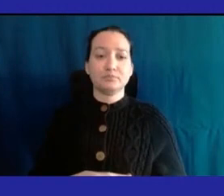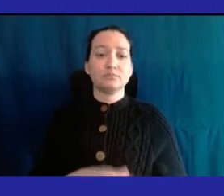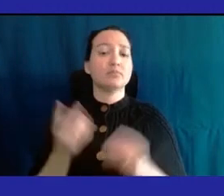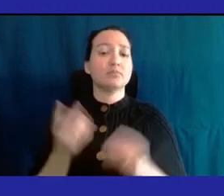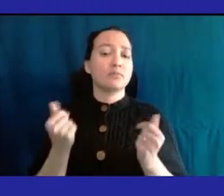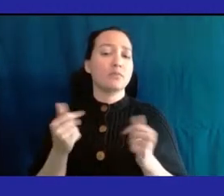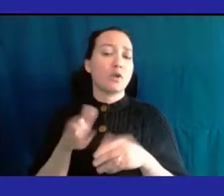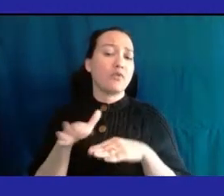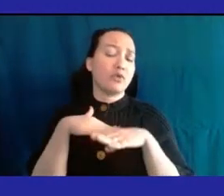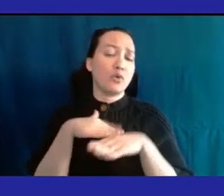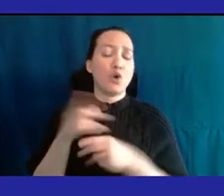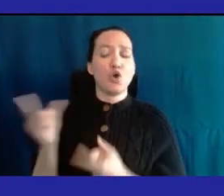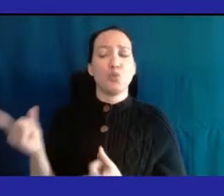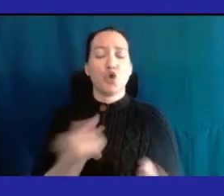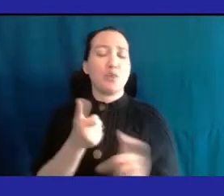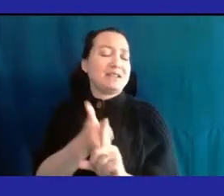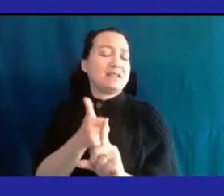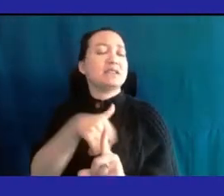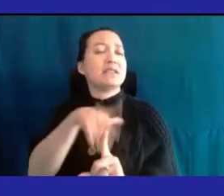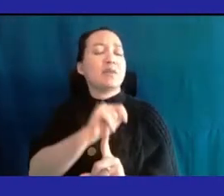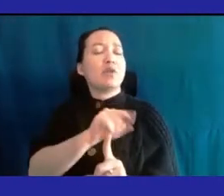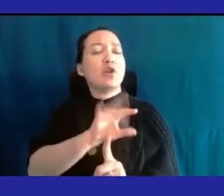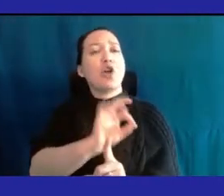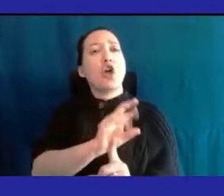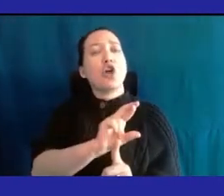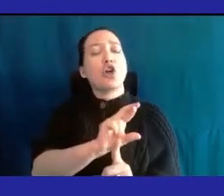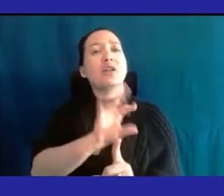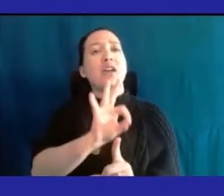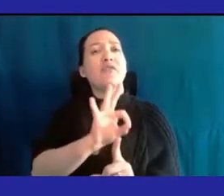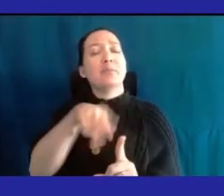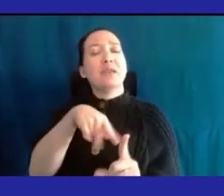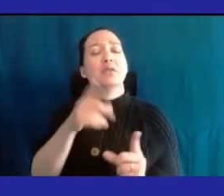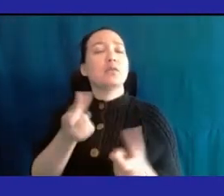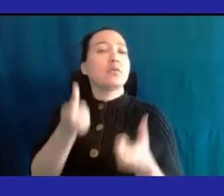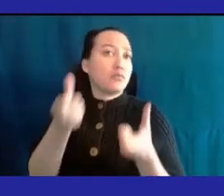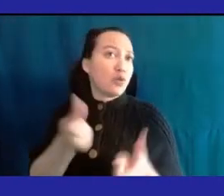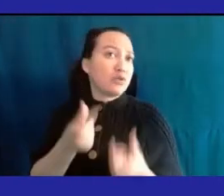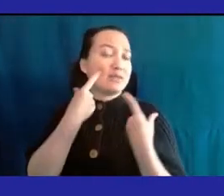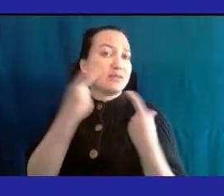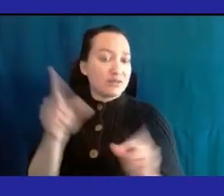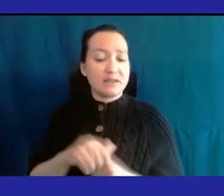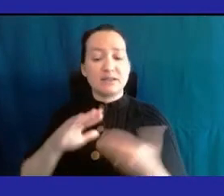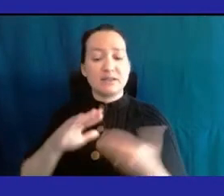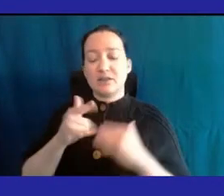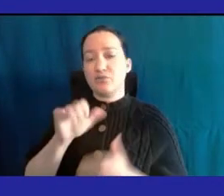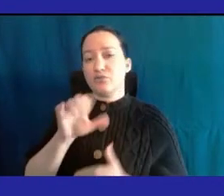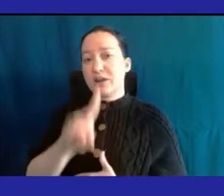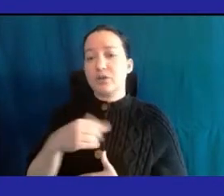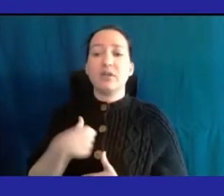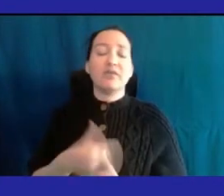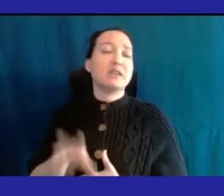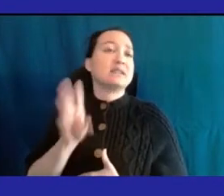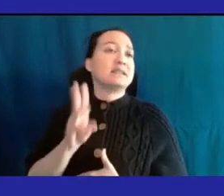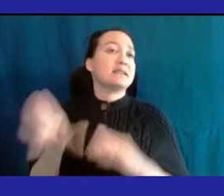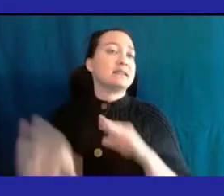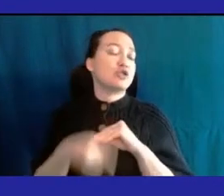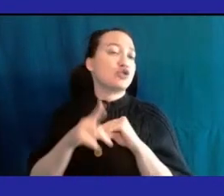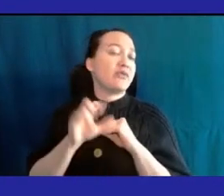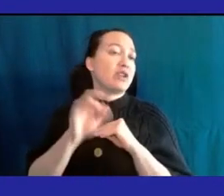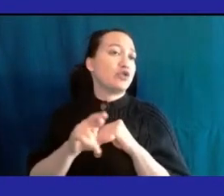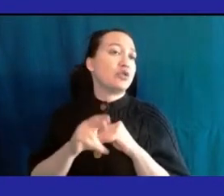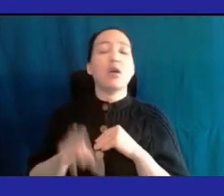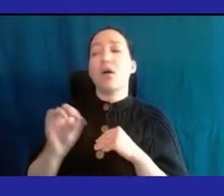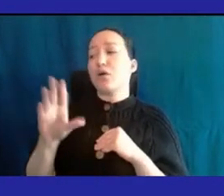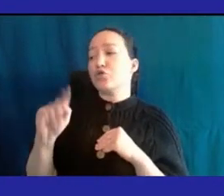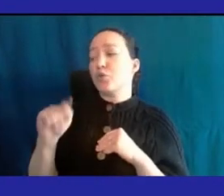the procurement itself. So in September, the RFP was released and posted on City Record. In addition, we invited six additional vendors. In October,